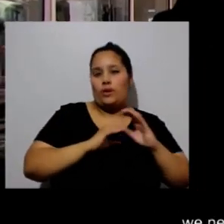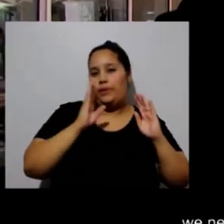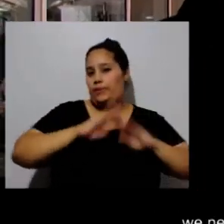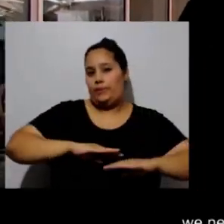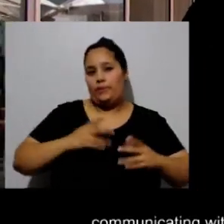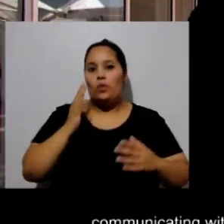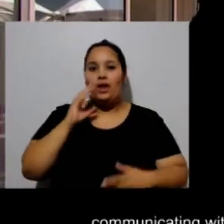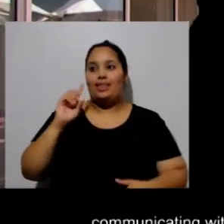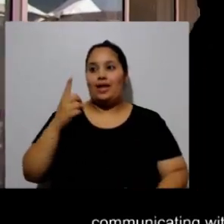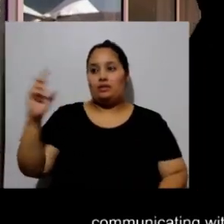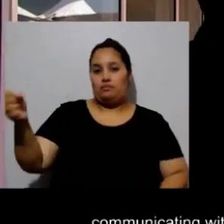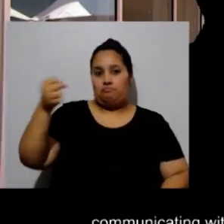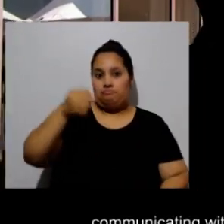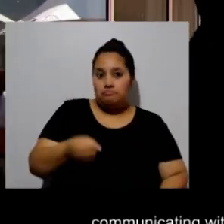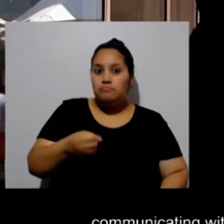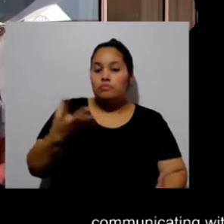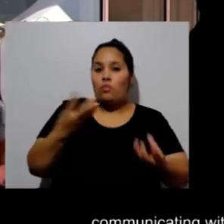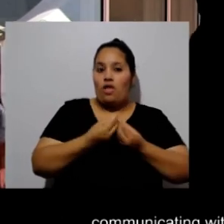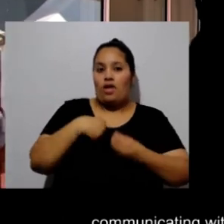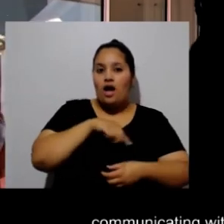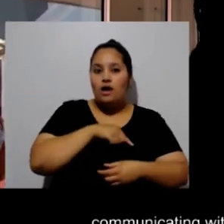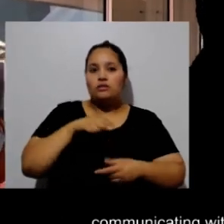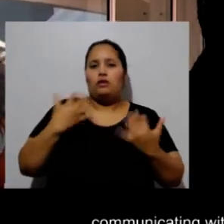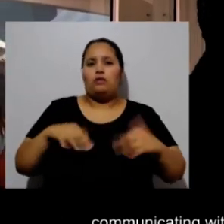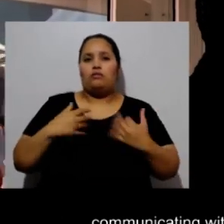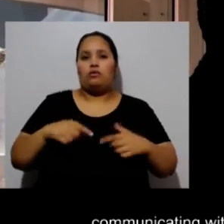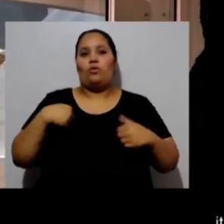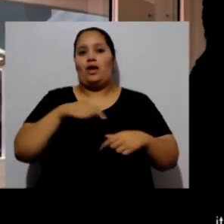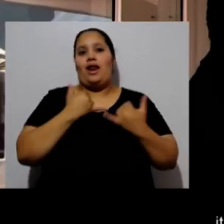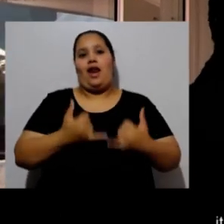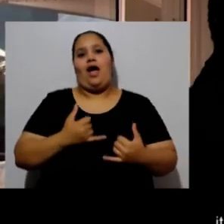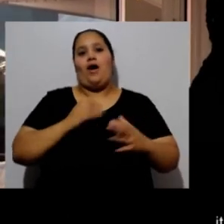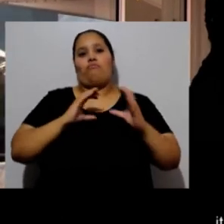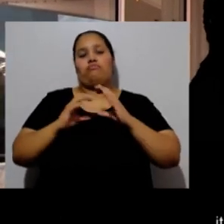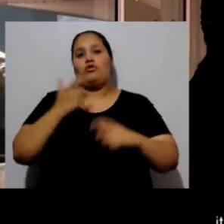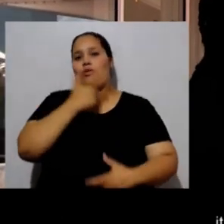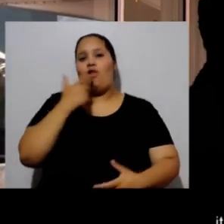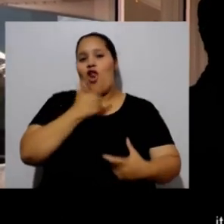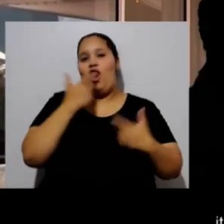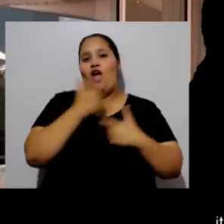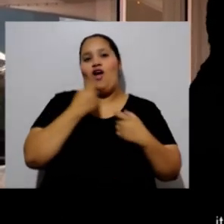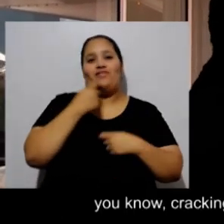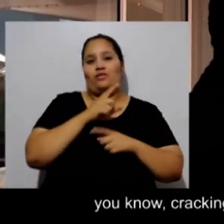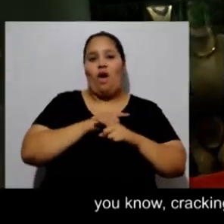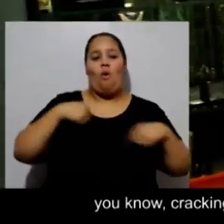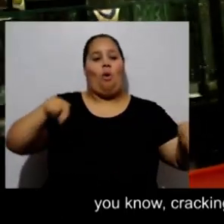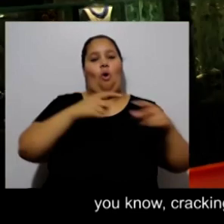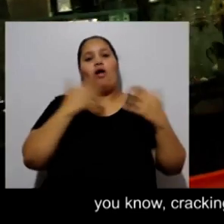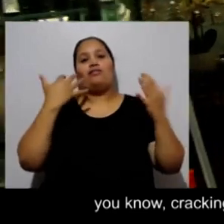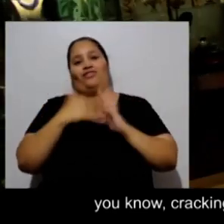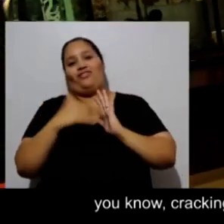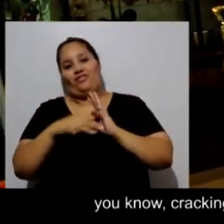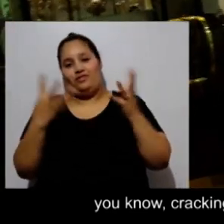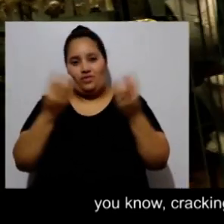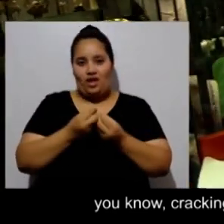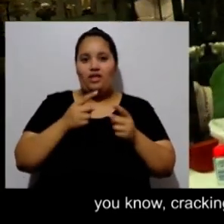between us communicating. But when Dustin came over to join us over here, it sort of made life a bit easier, you know, cracking